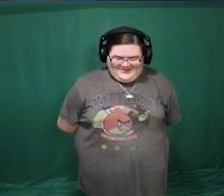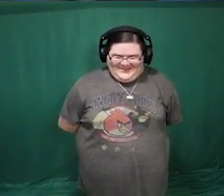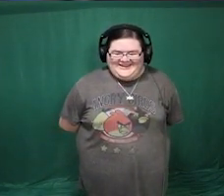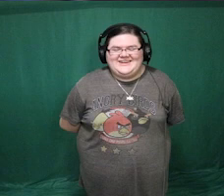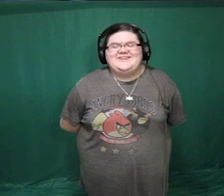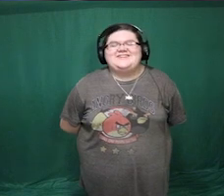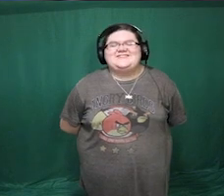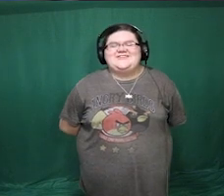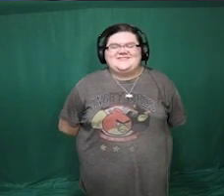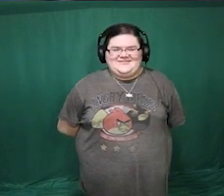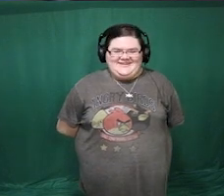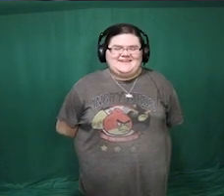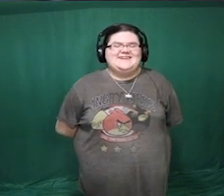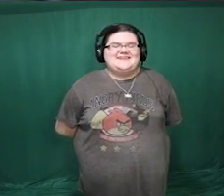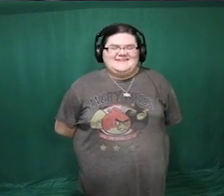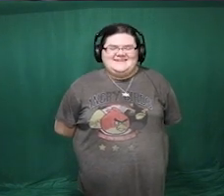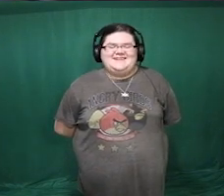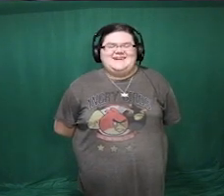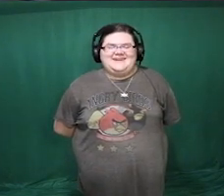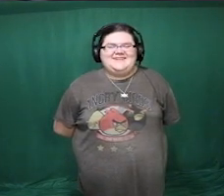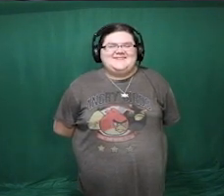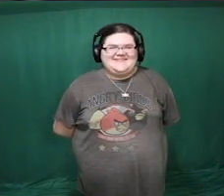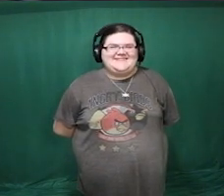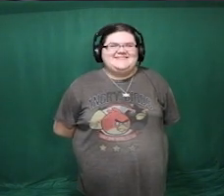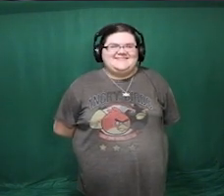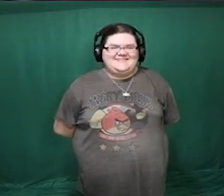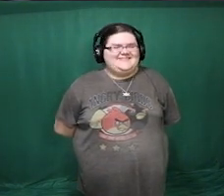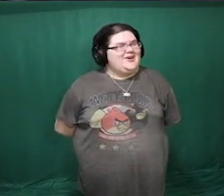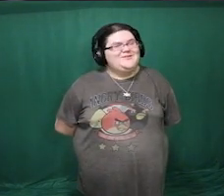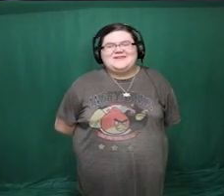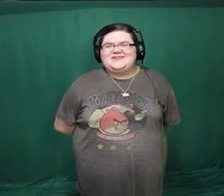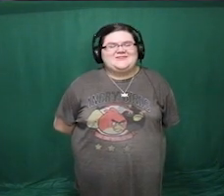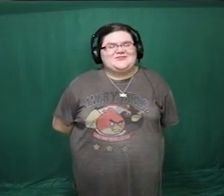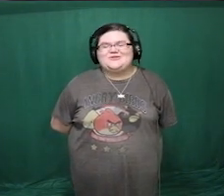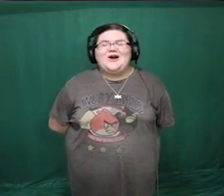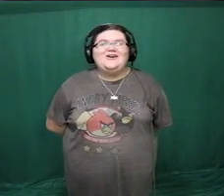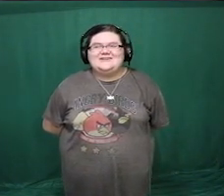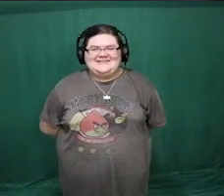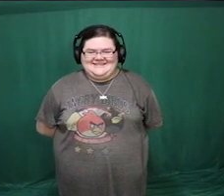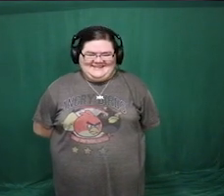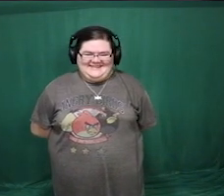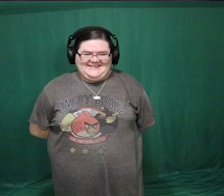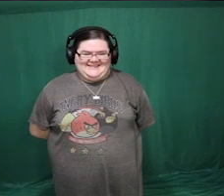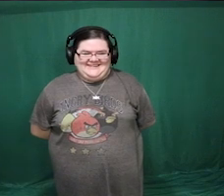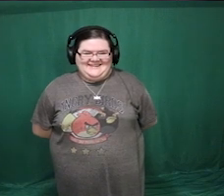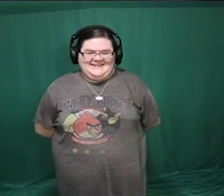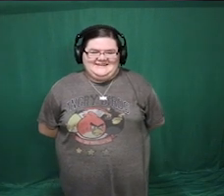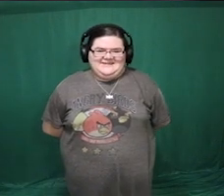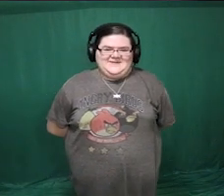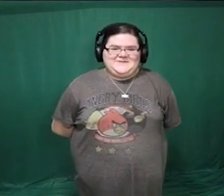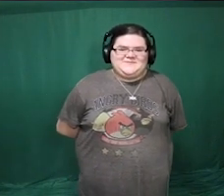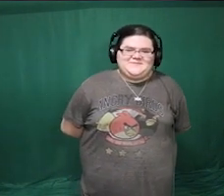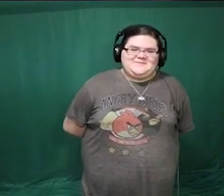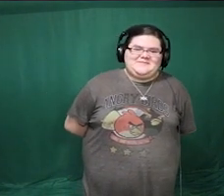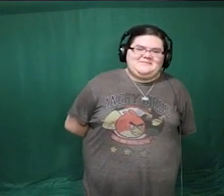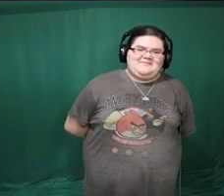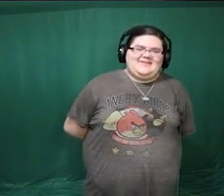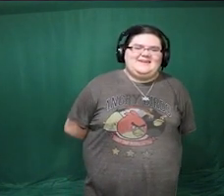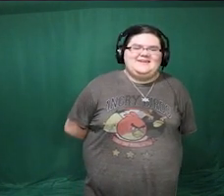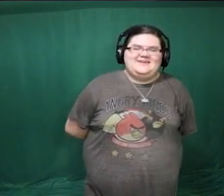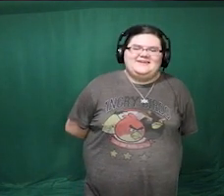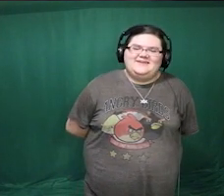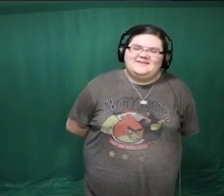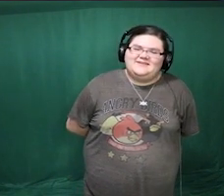watch, yo. I knew it, geography. I knew it. Toby's here to troll! I know you're doing it to troll him, but you're inadvertently hurting